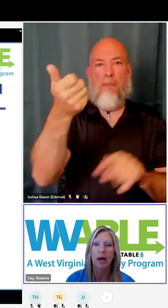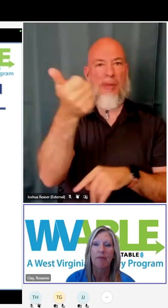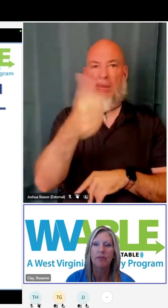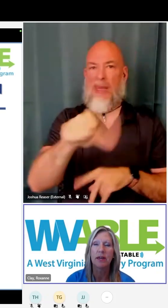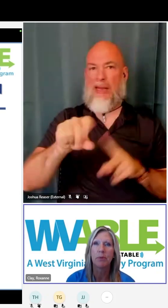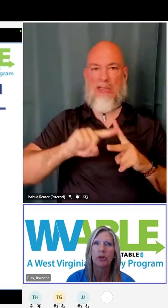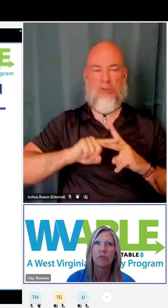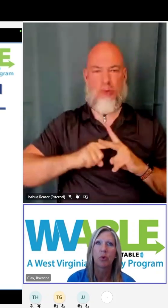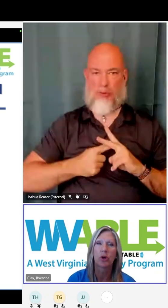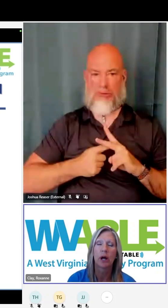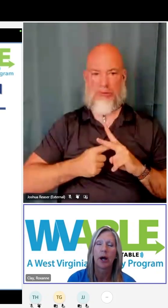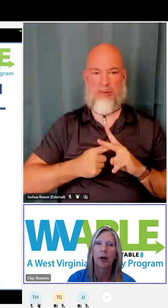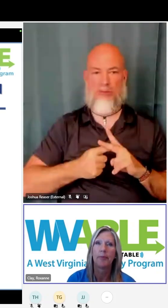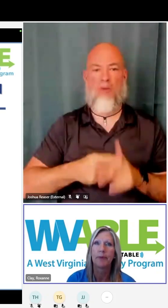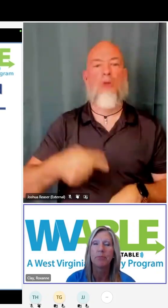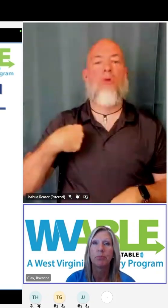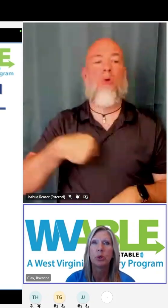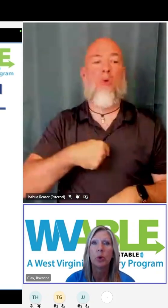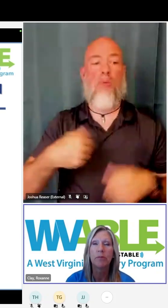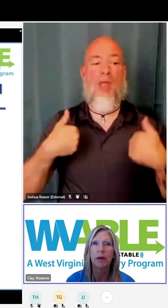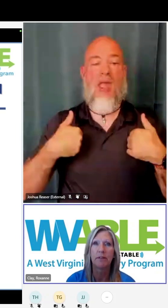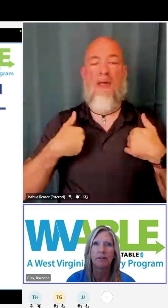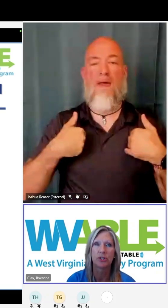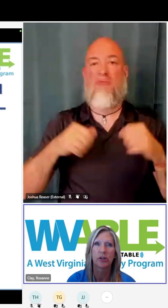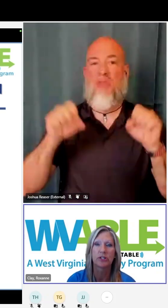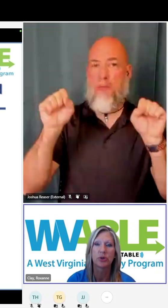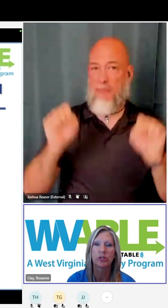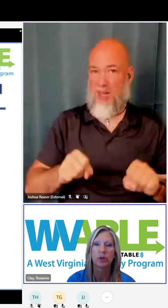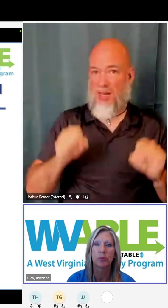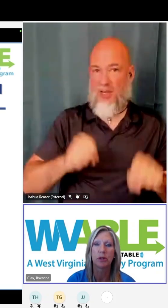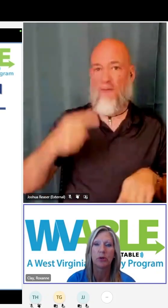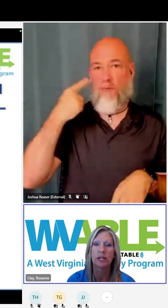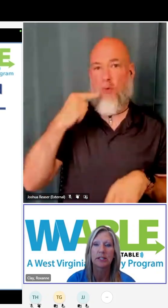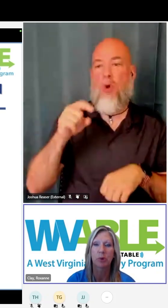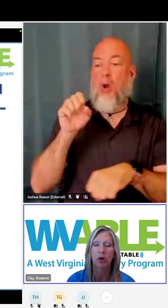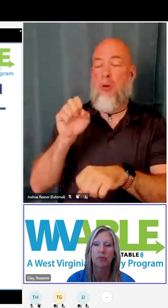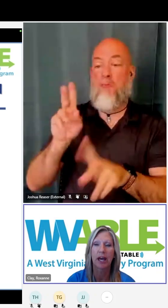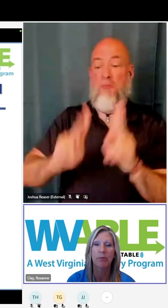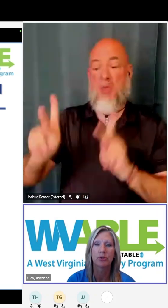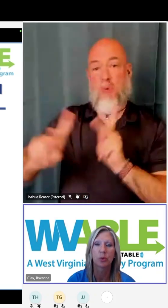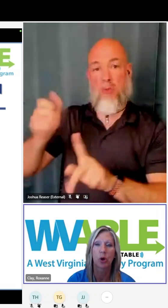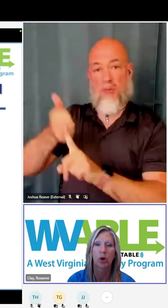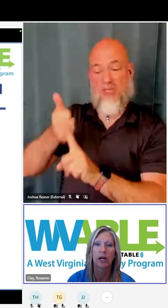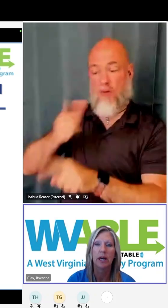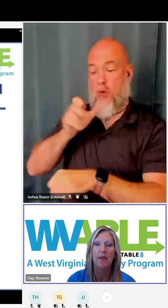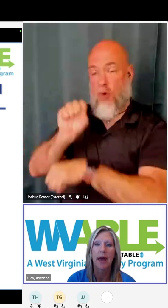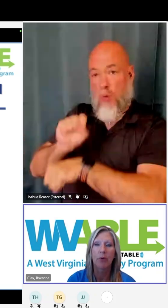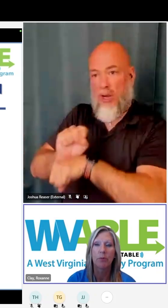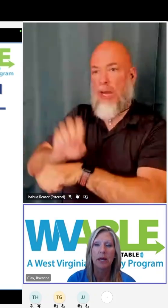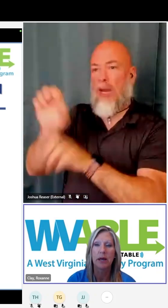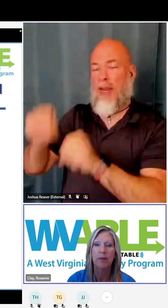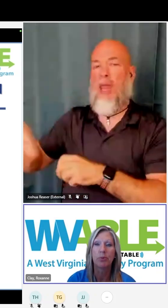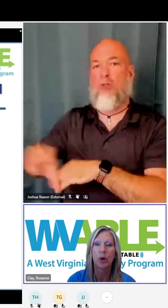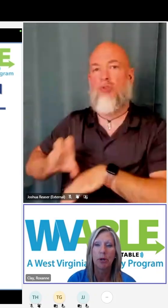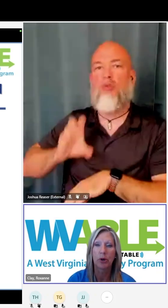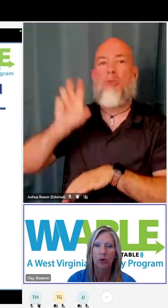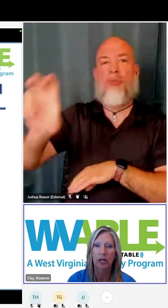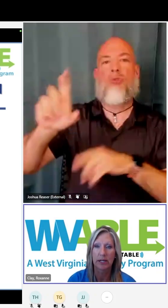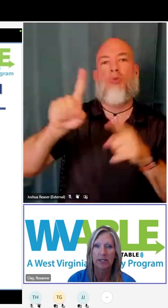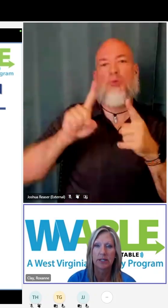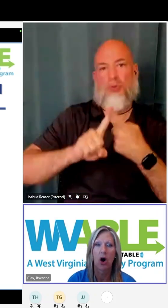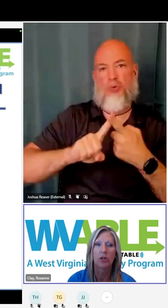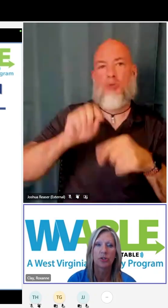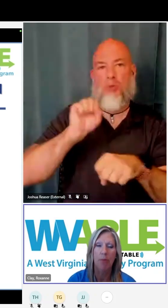We also have the ability for employed beneficiaries to contribute as part of Able to Work, and that would be